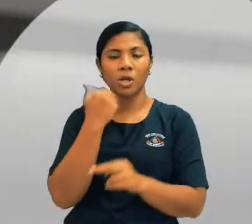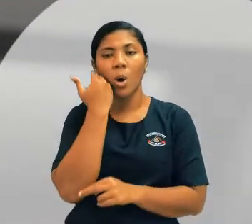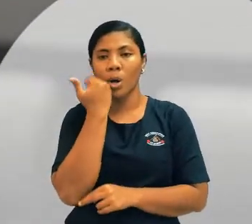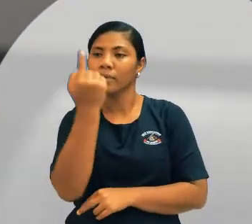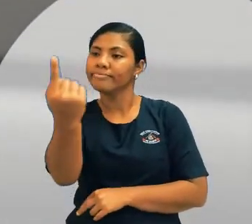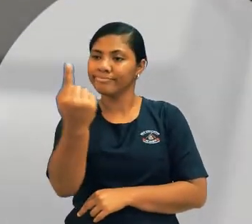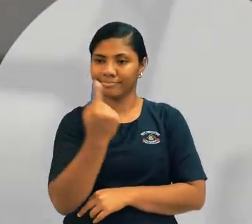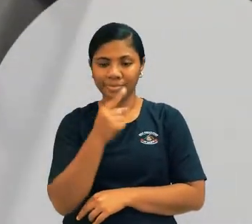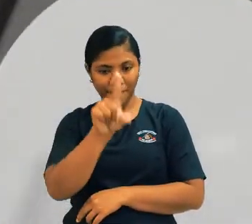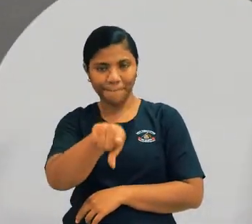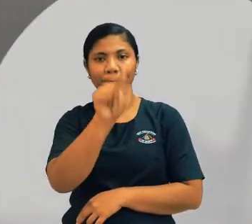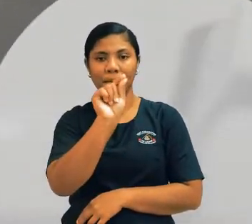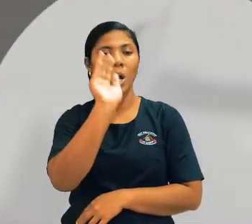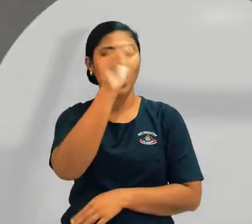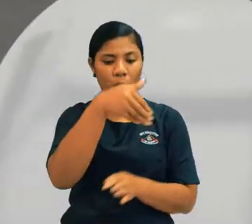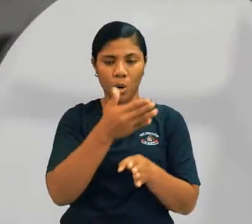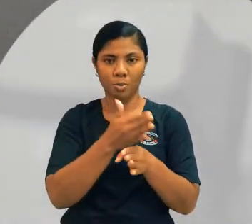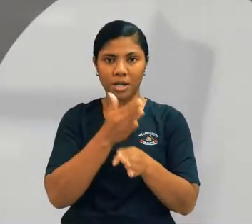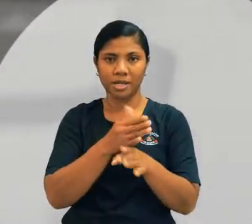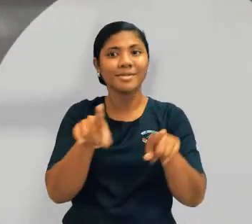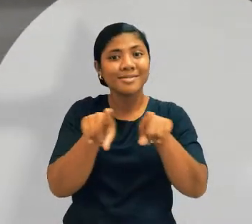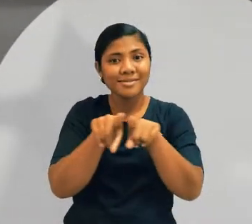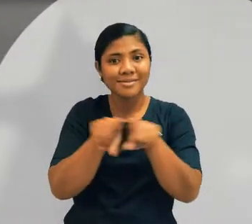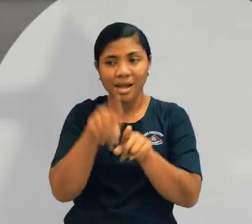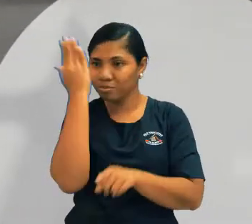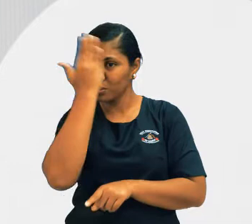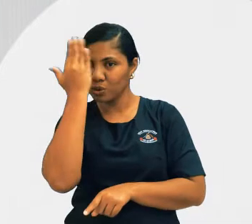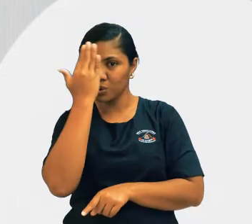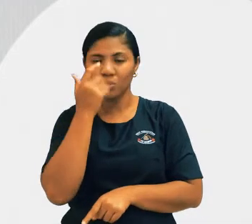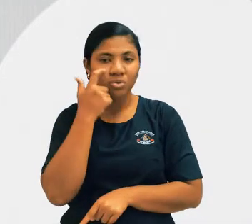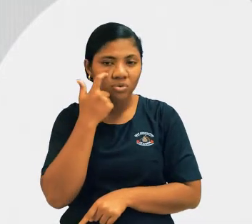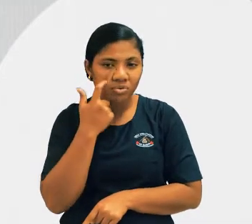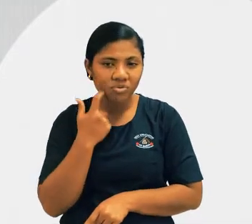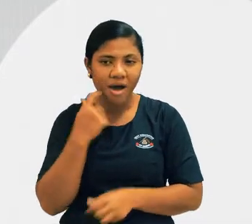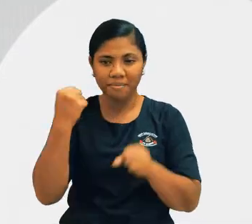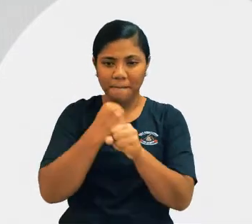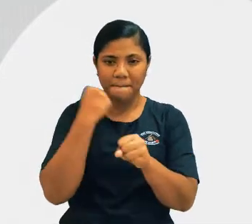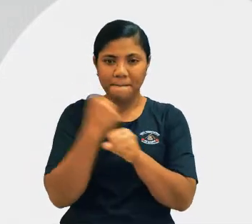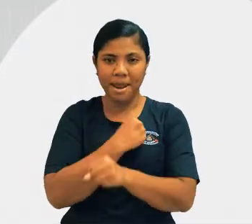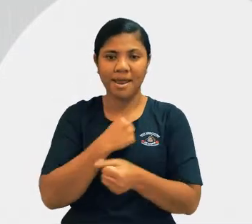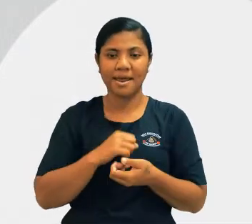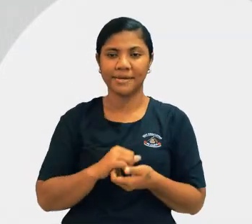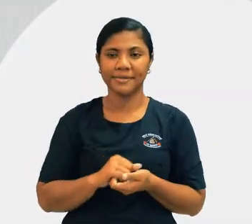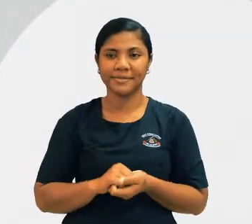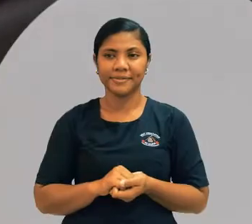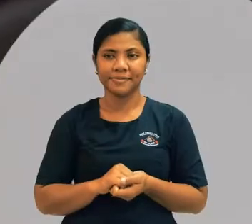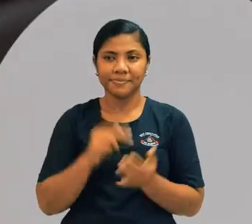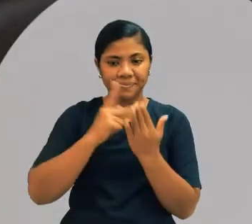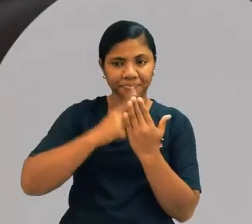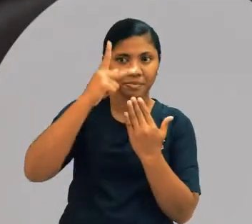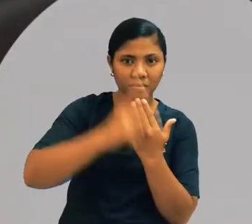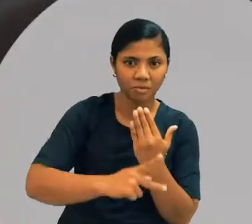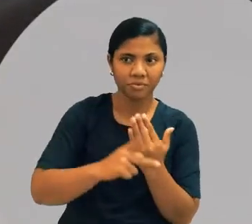also highlighted issues both rural families and families at the lower end of the socio-economic scale to access a stable